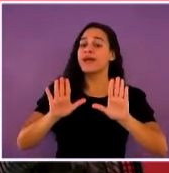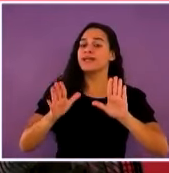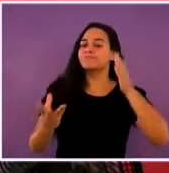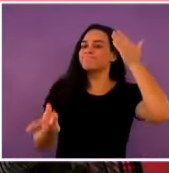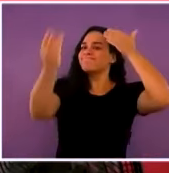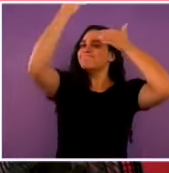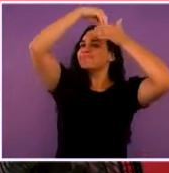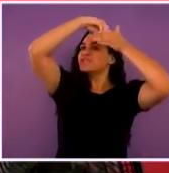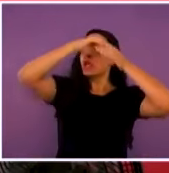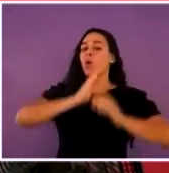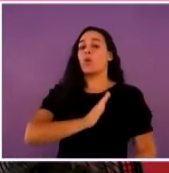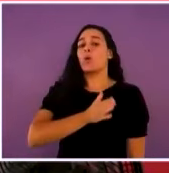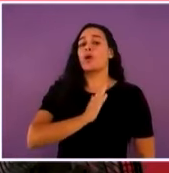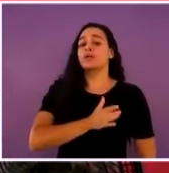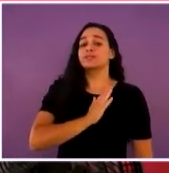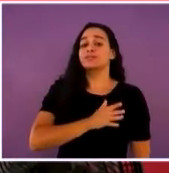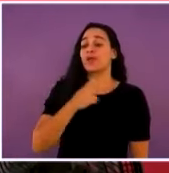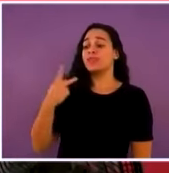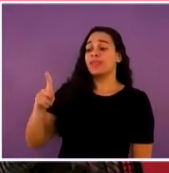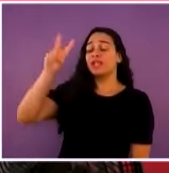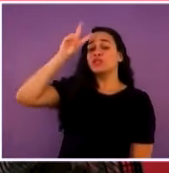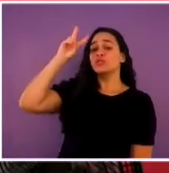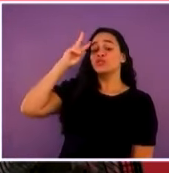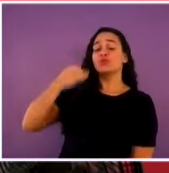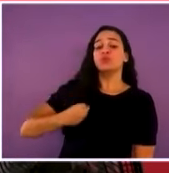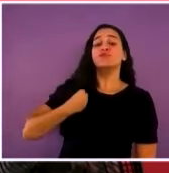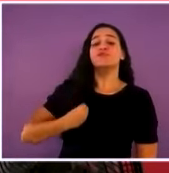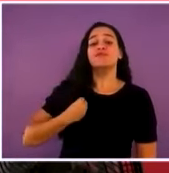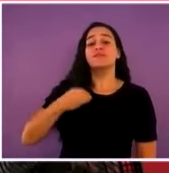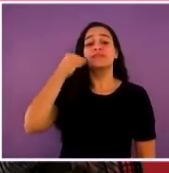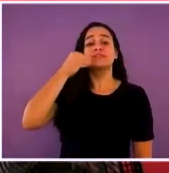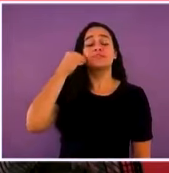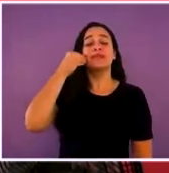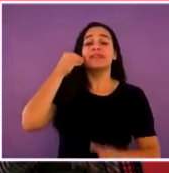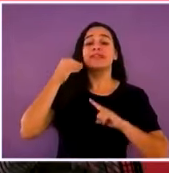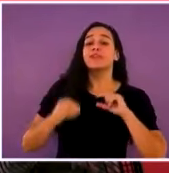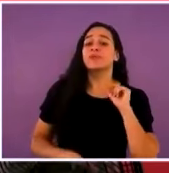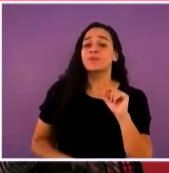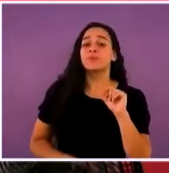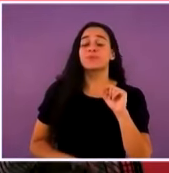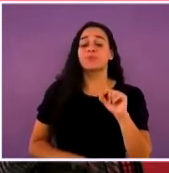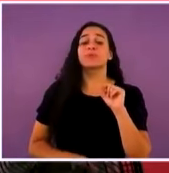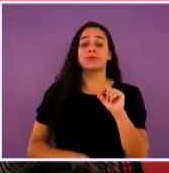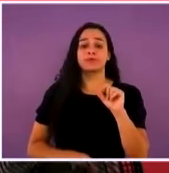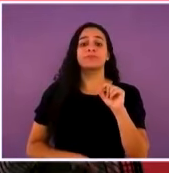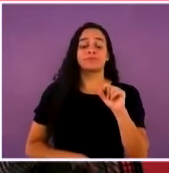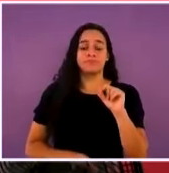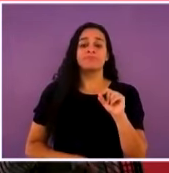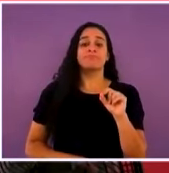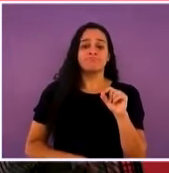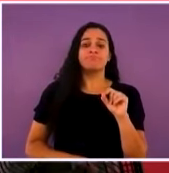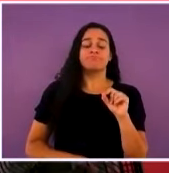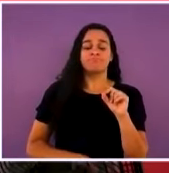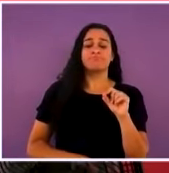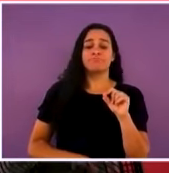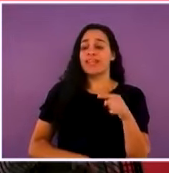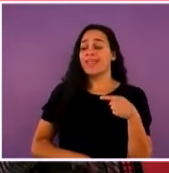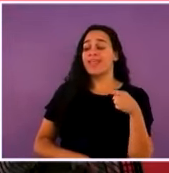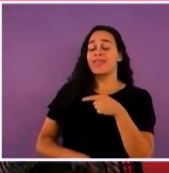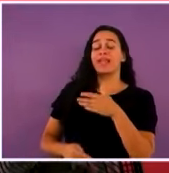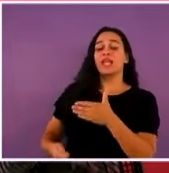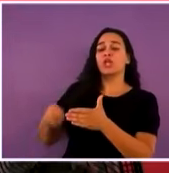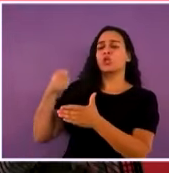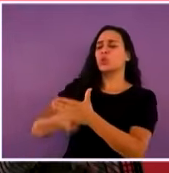mente, coração, na sua história, he has consistently fought against the Reformation. Ele tem